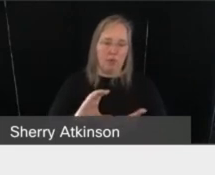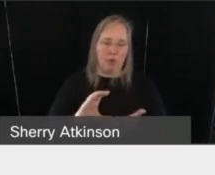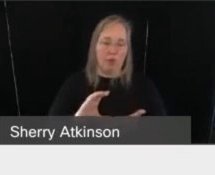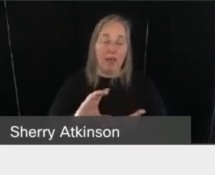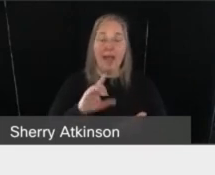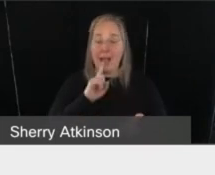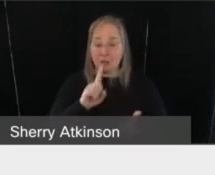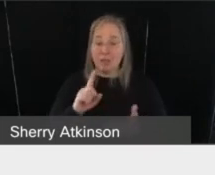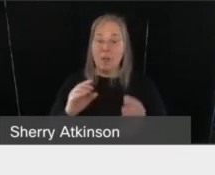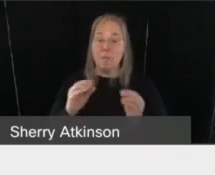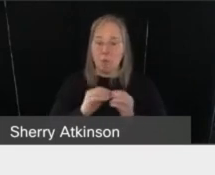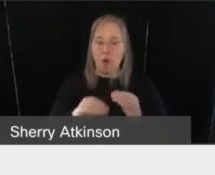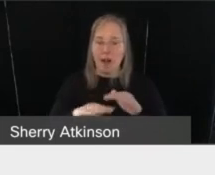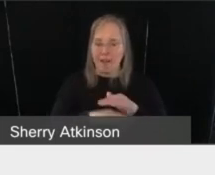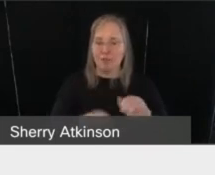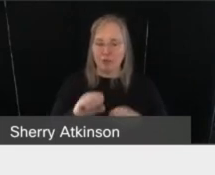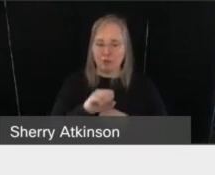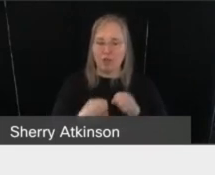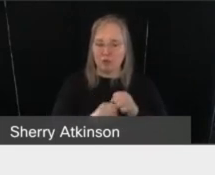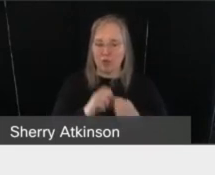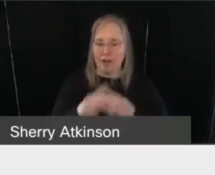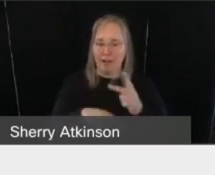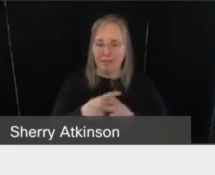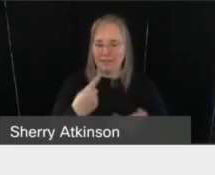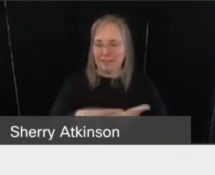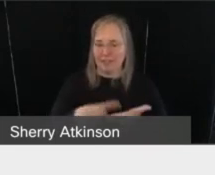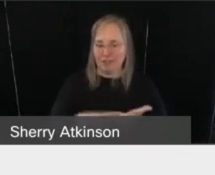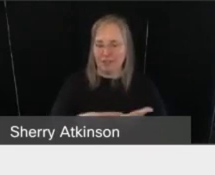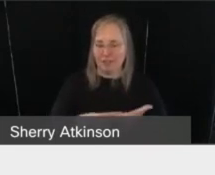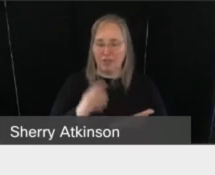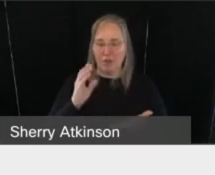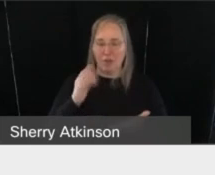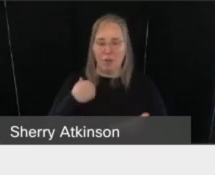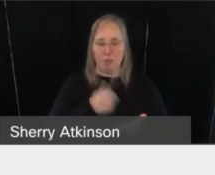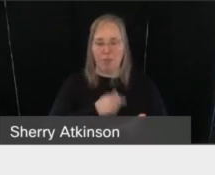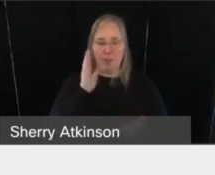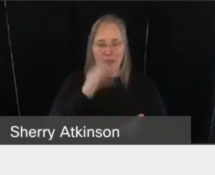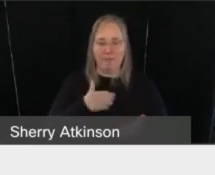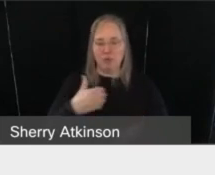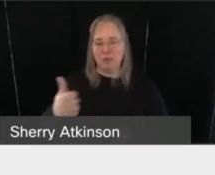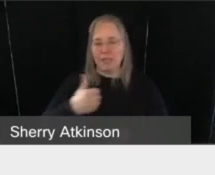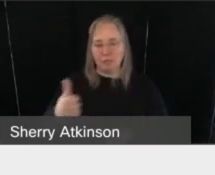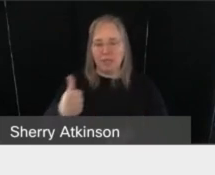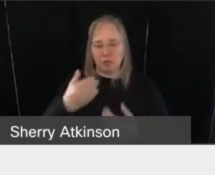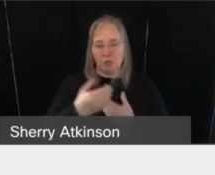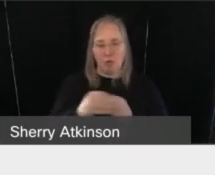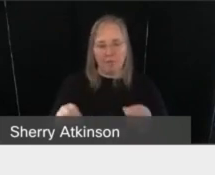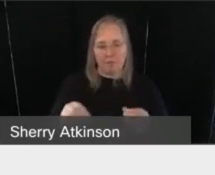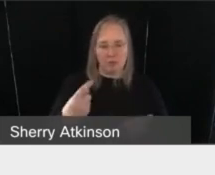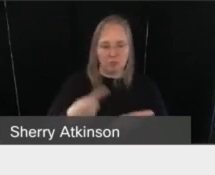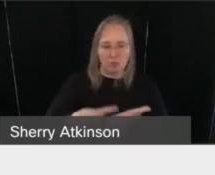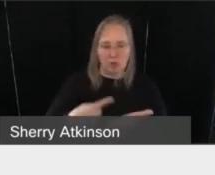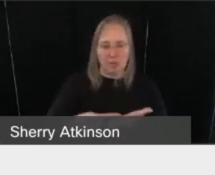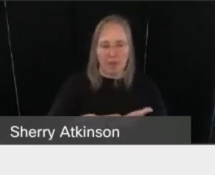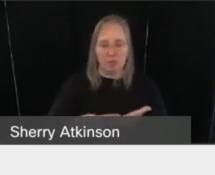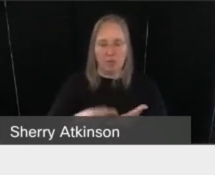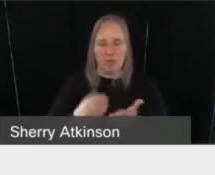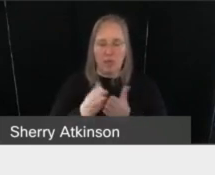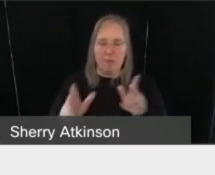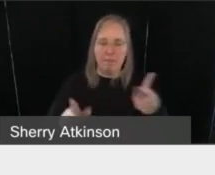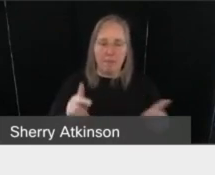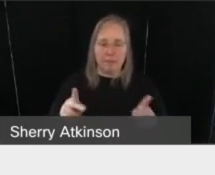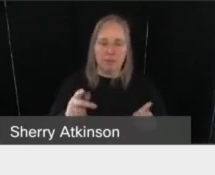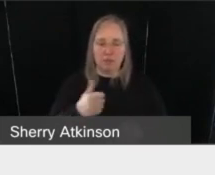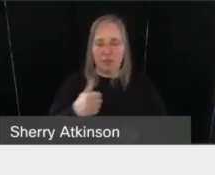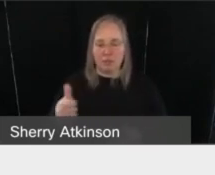more infrastructure type of discussion. We'll have a transportation office talking about public